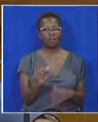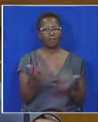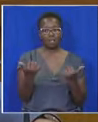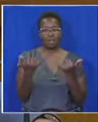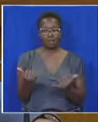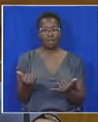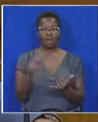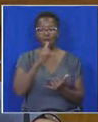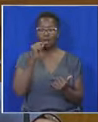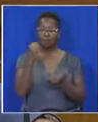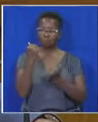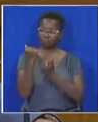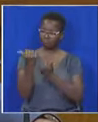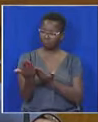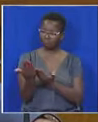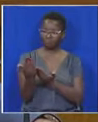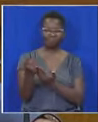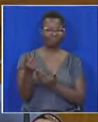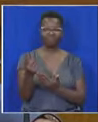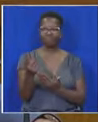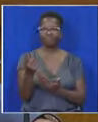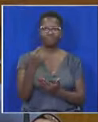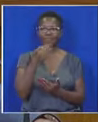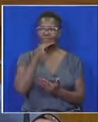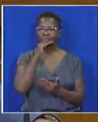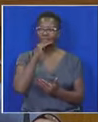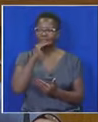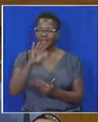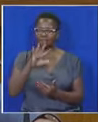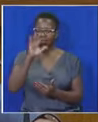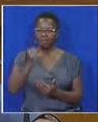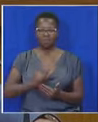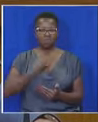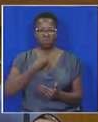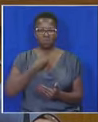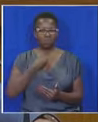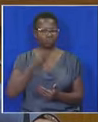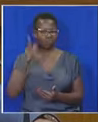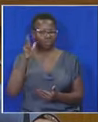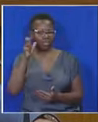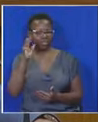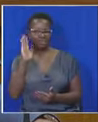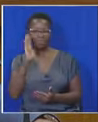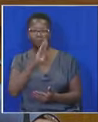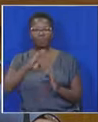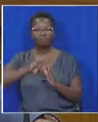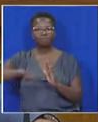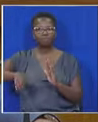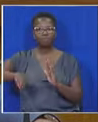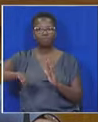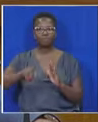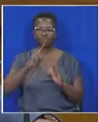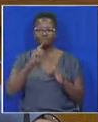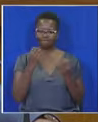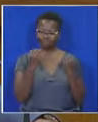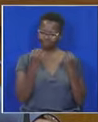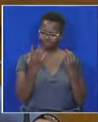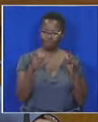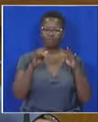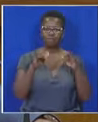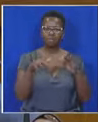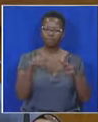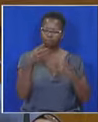are a slap in the face to the lost generation of South Africa. It is an insult to the millions of unemployed and hopeless